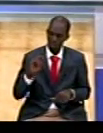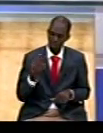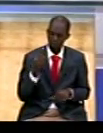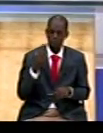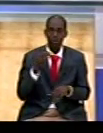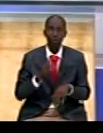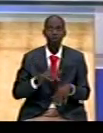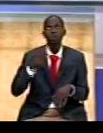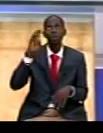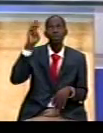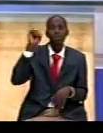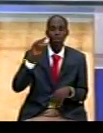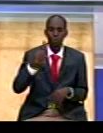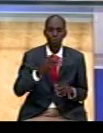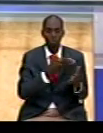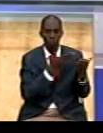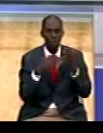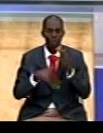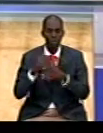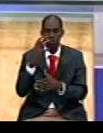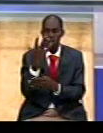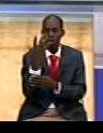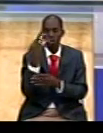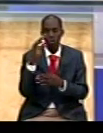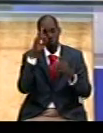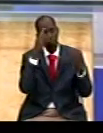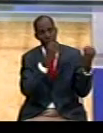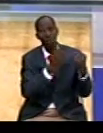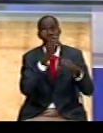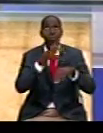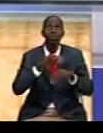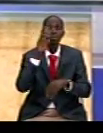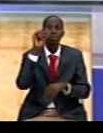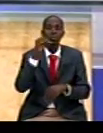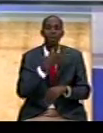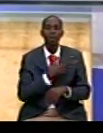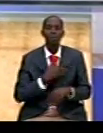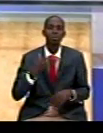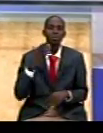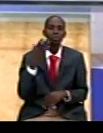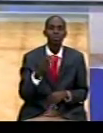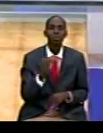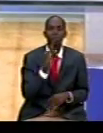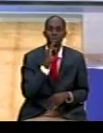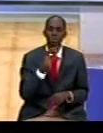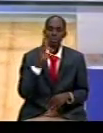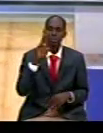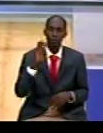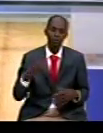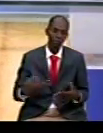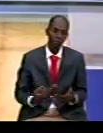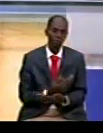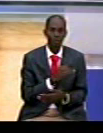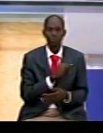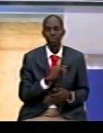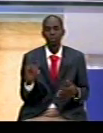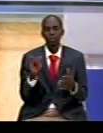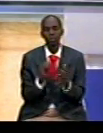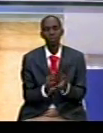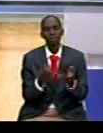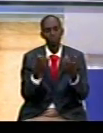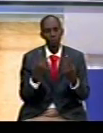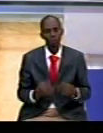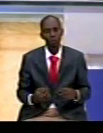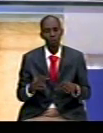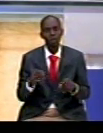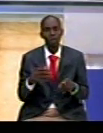then you stretch forth your hand of faith and you touch him, and there is refreshing that comes,